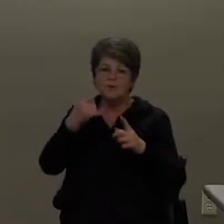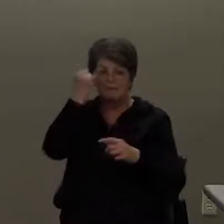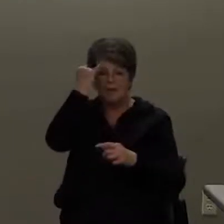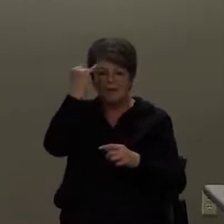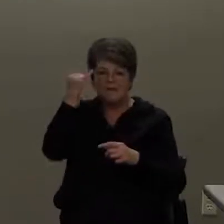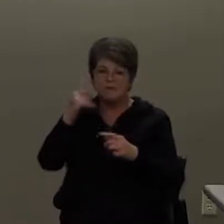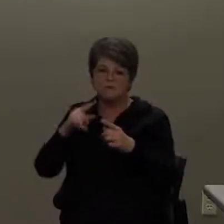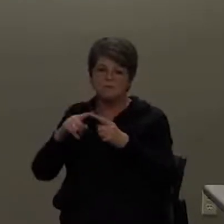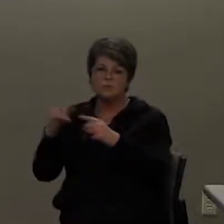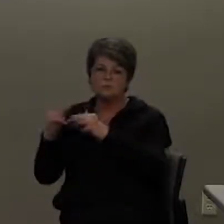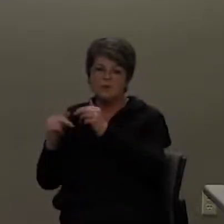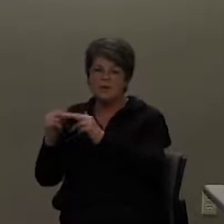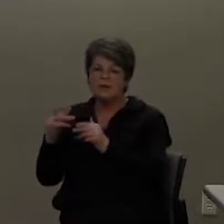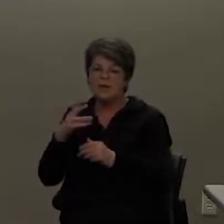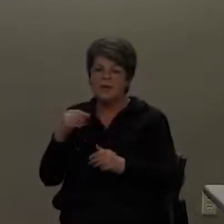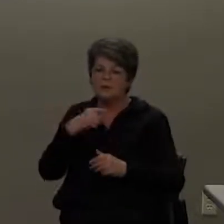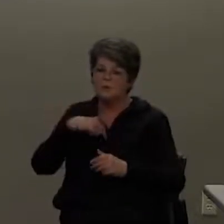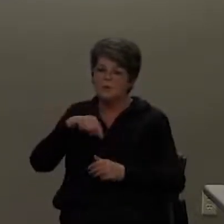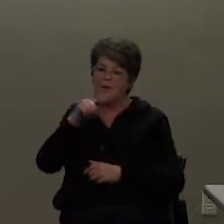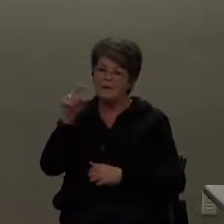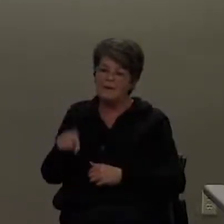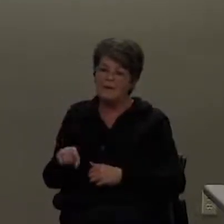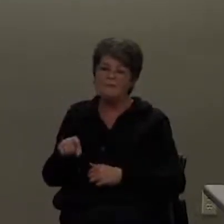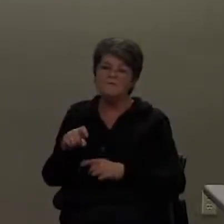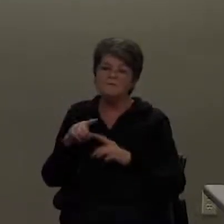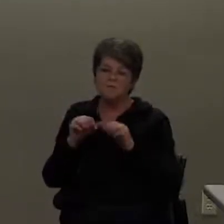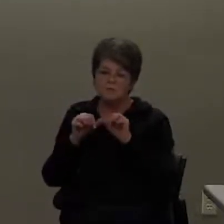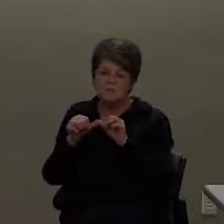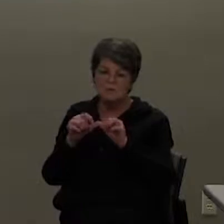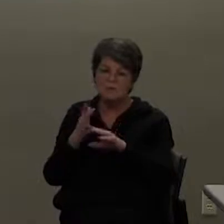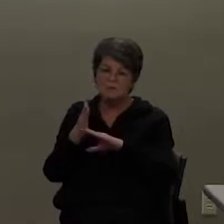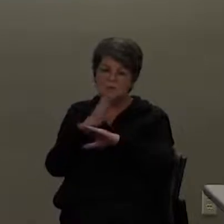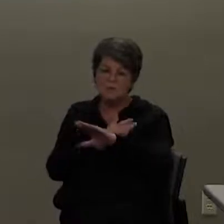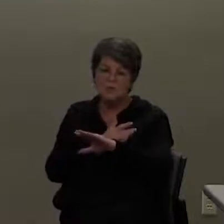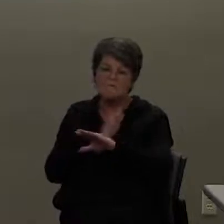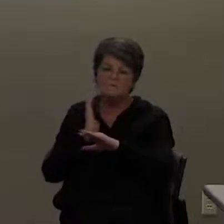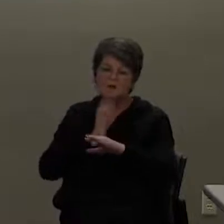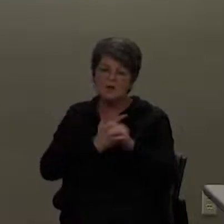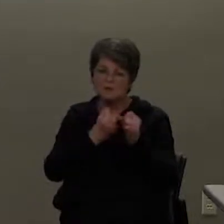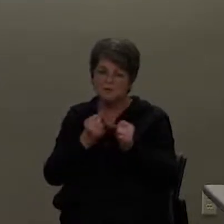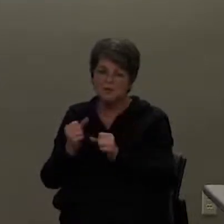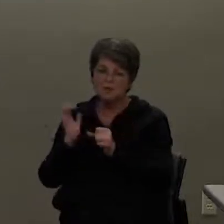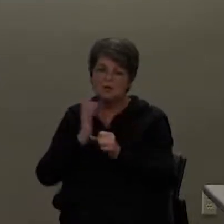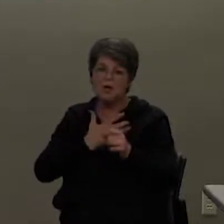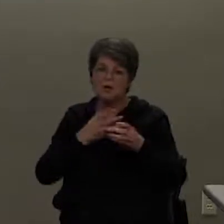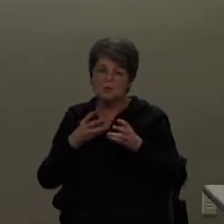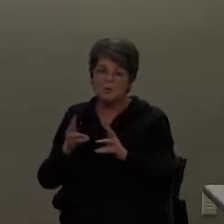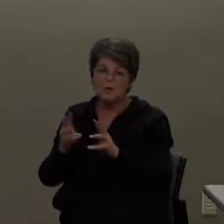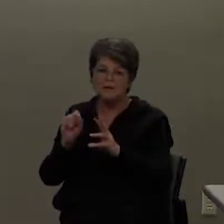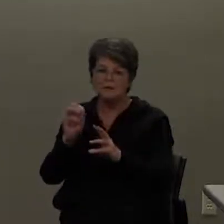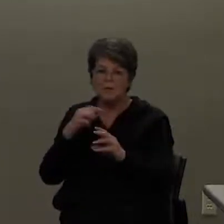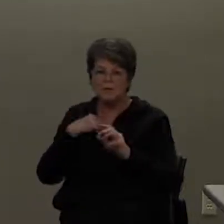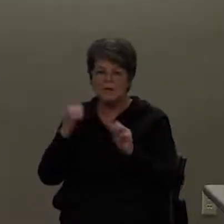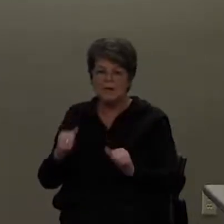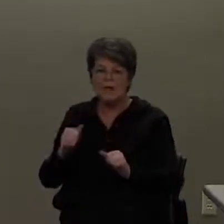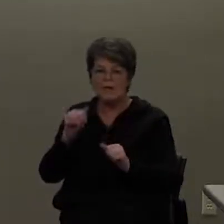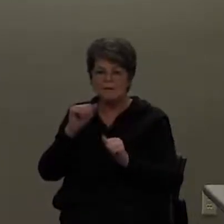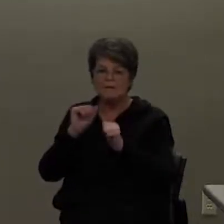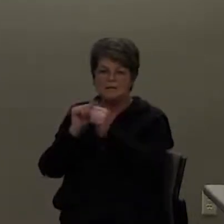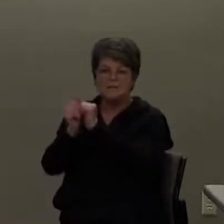to building. And we have to continue to improve our strategies and our ways so that we can be